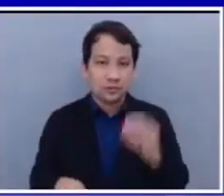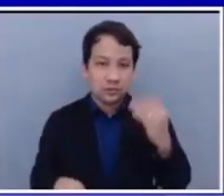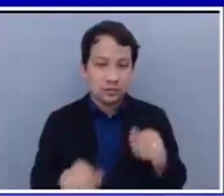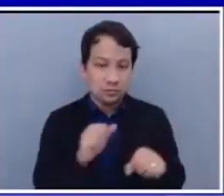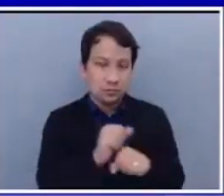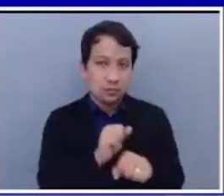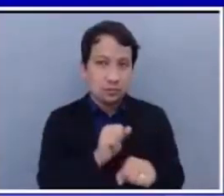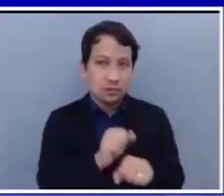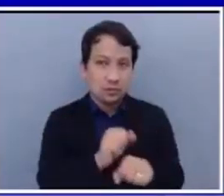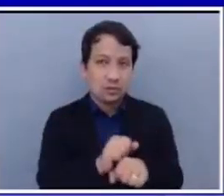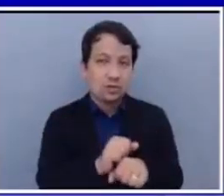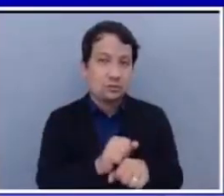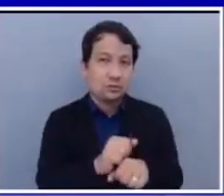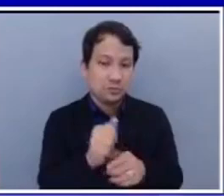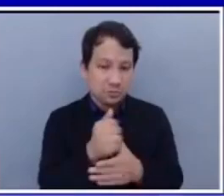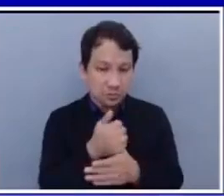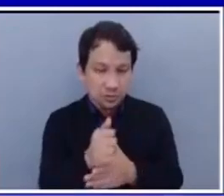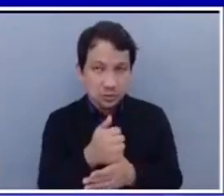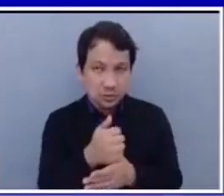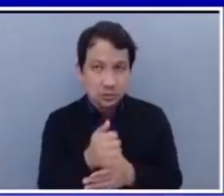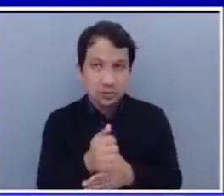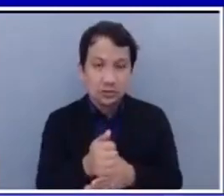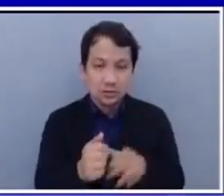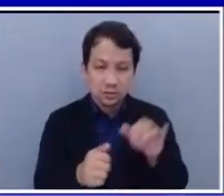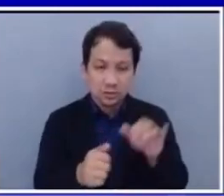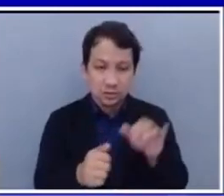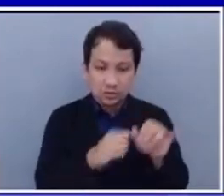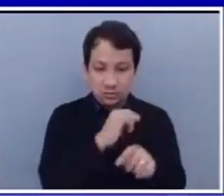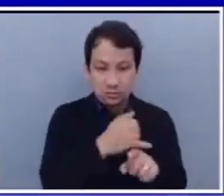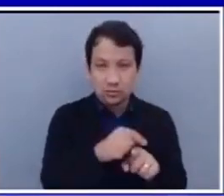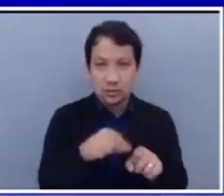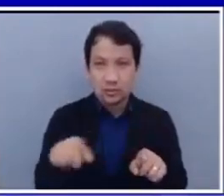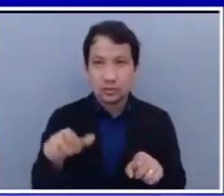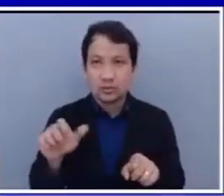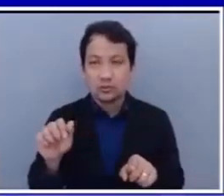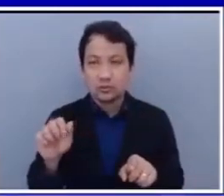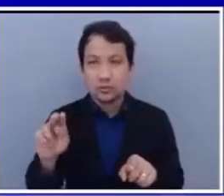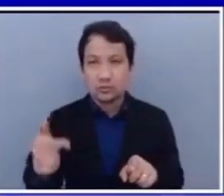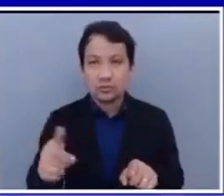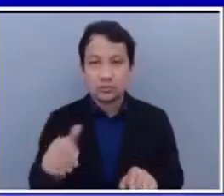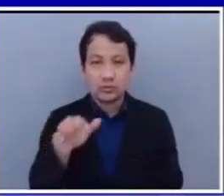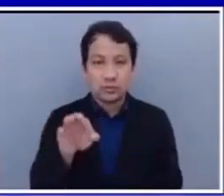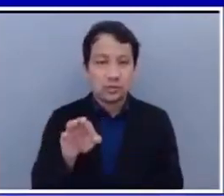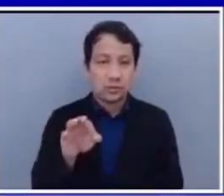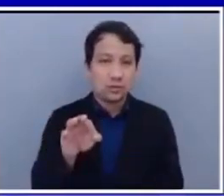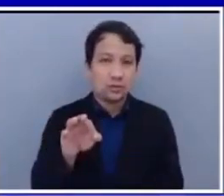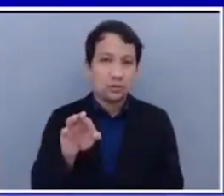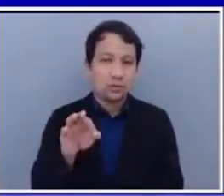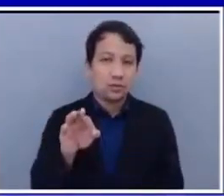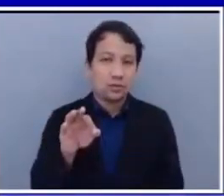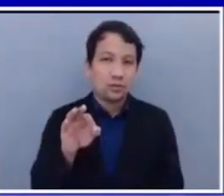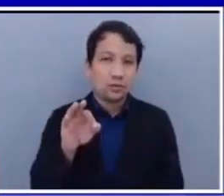Employment average January to August is 94.2% unemployment.